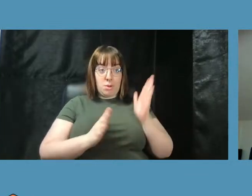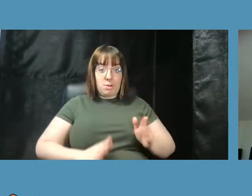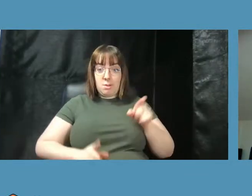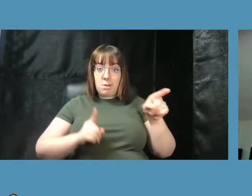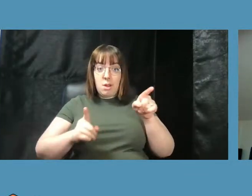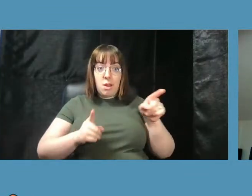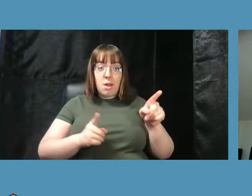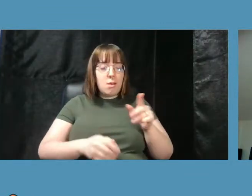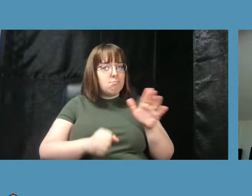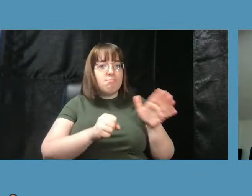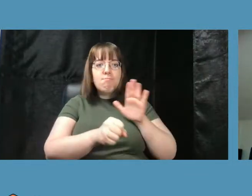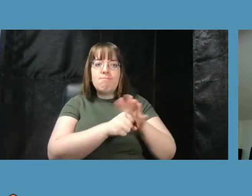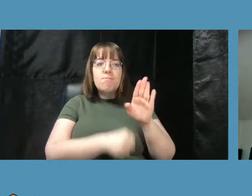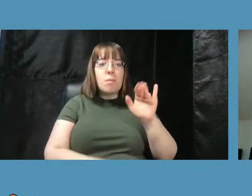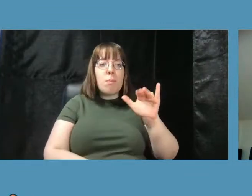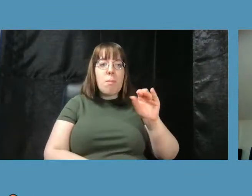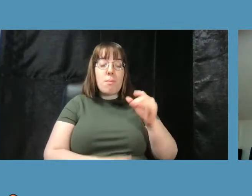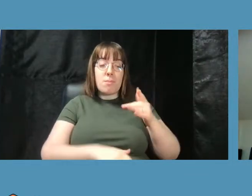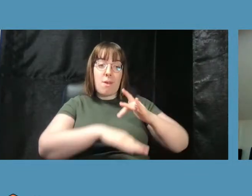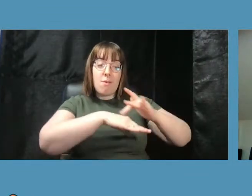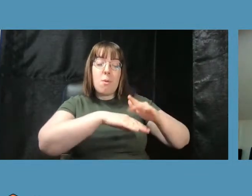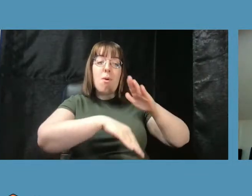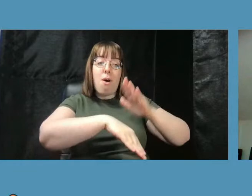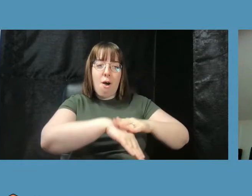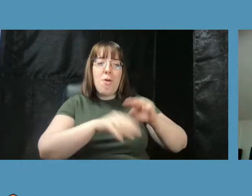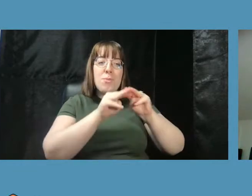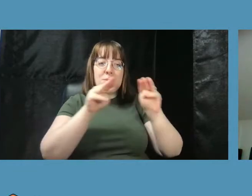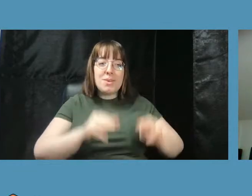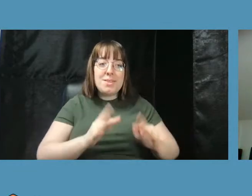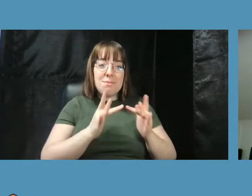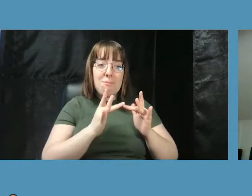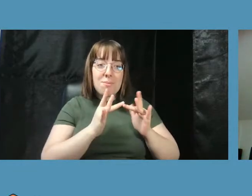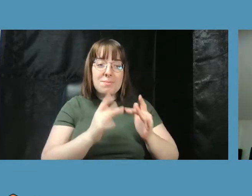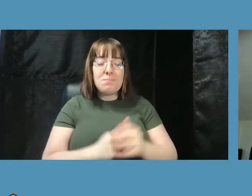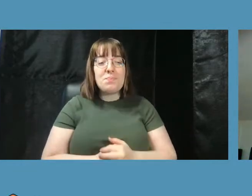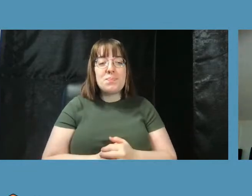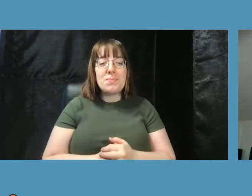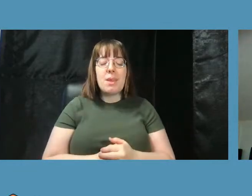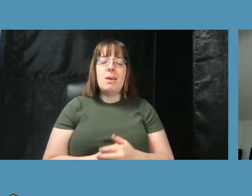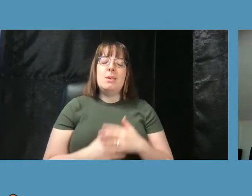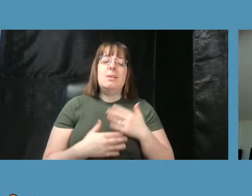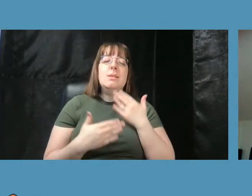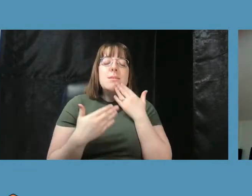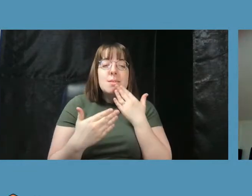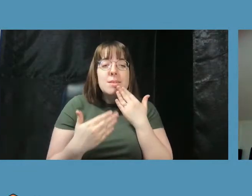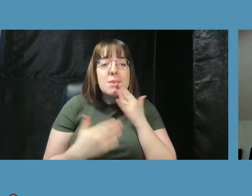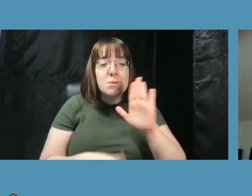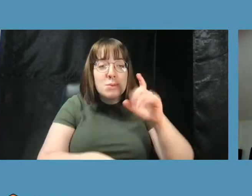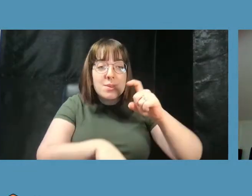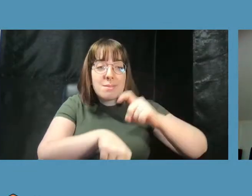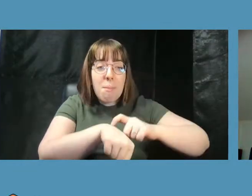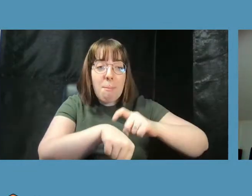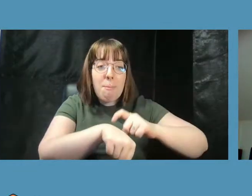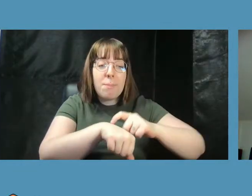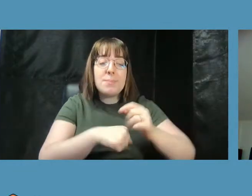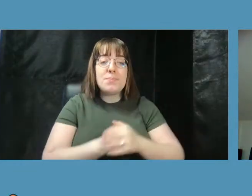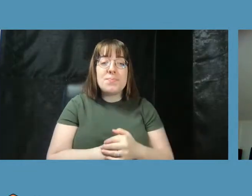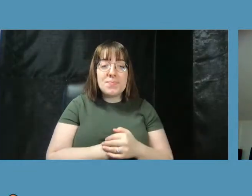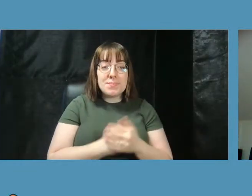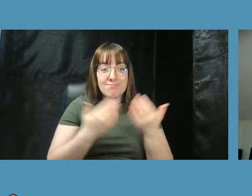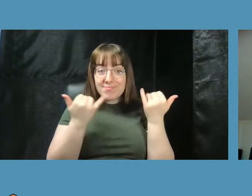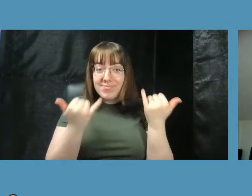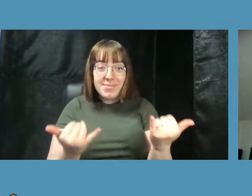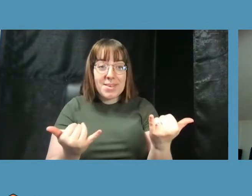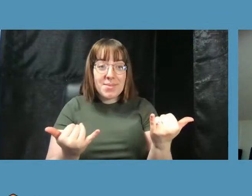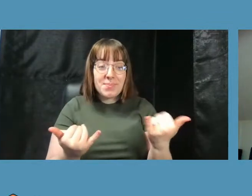which are available on the Museum Learning Hub website. I'm so thankful for the time each has devoted to this session. And now